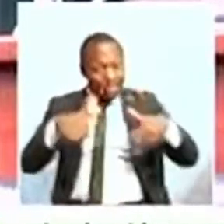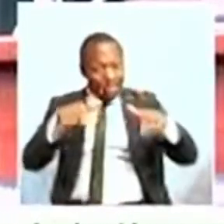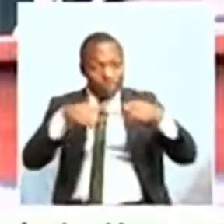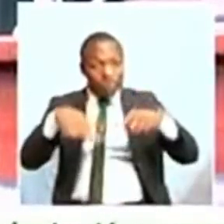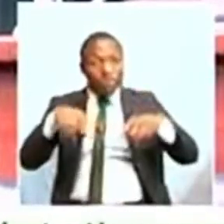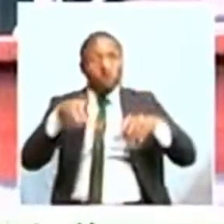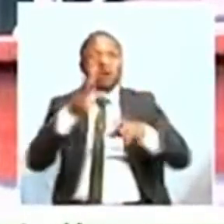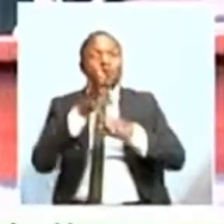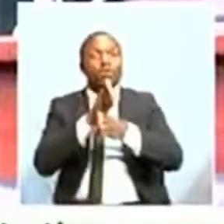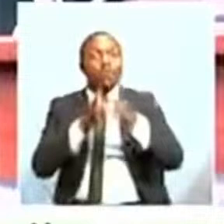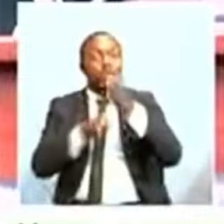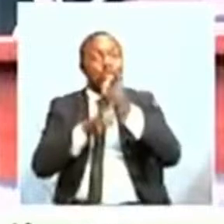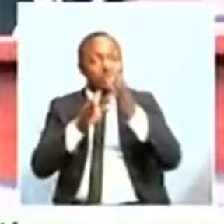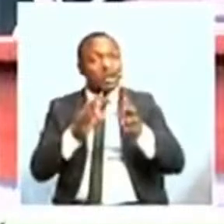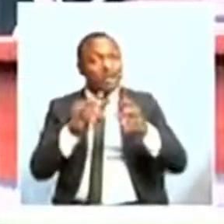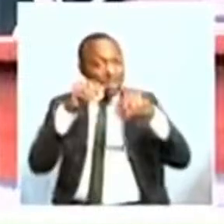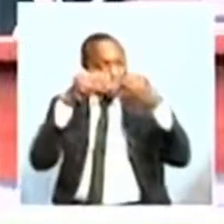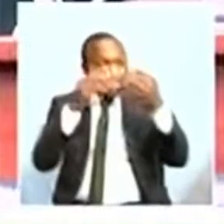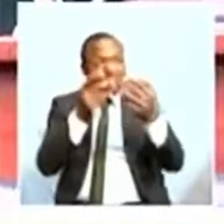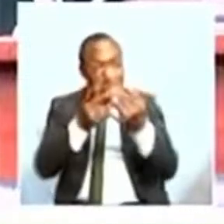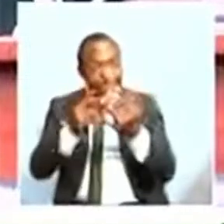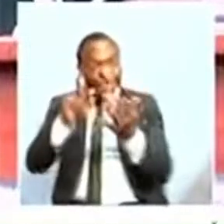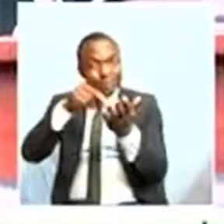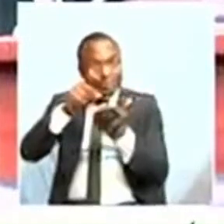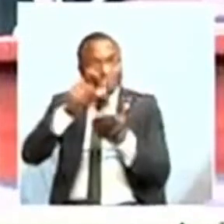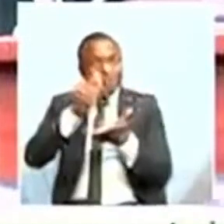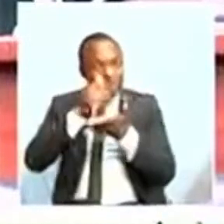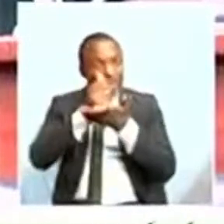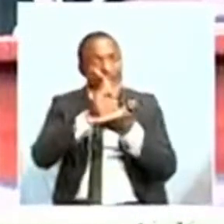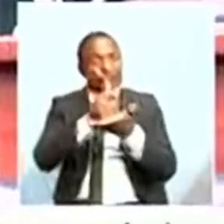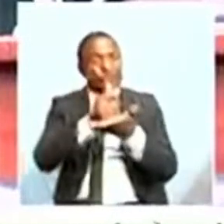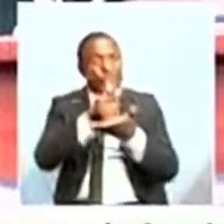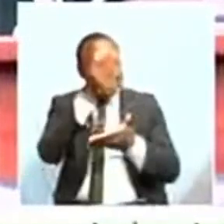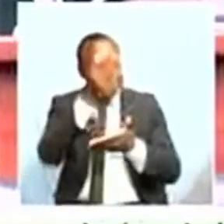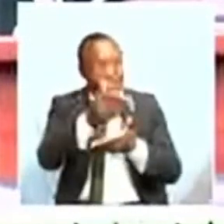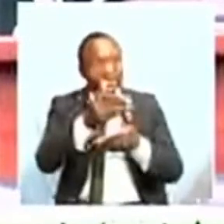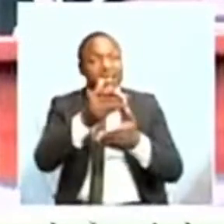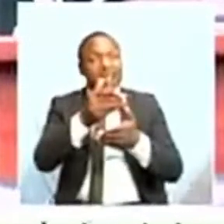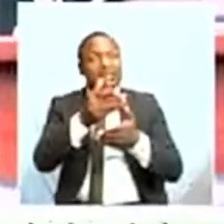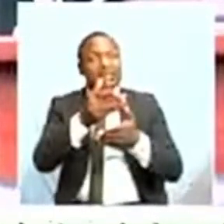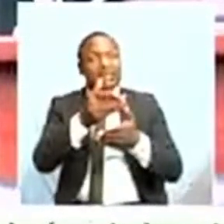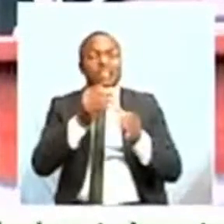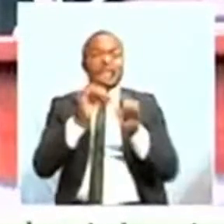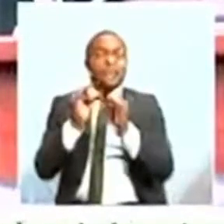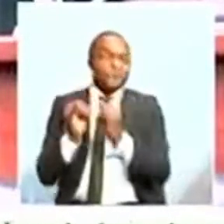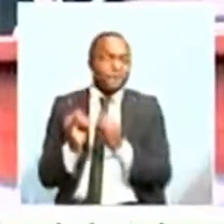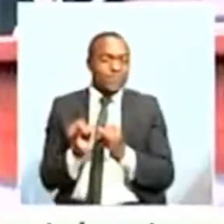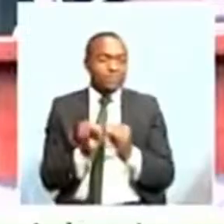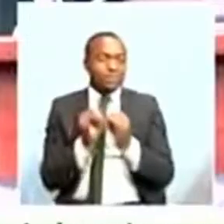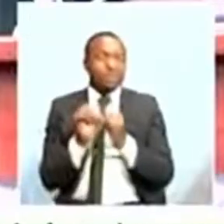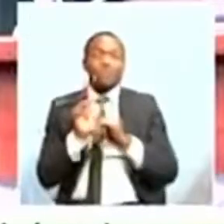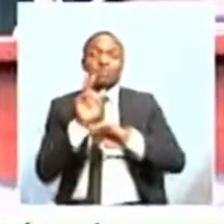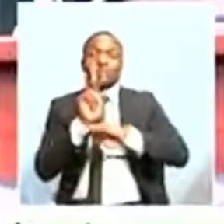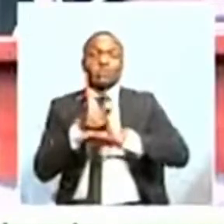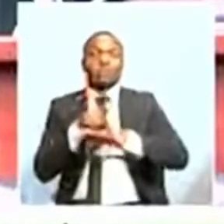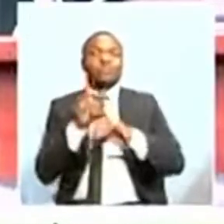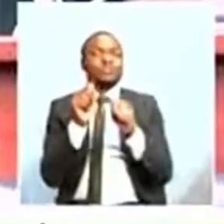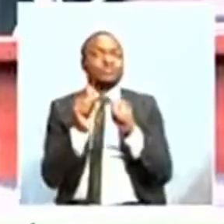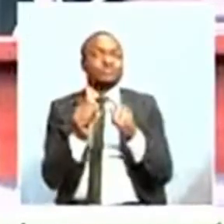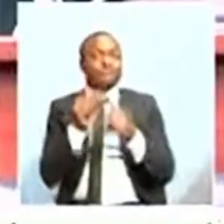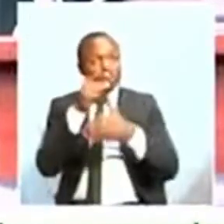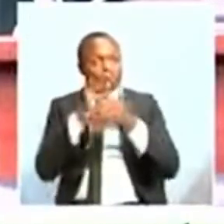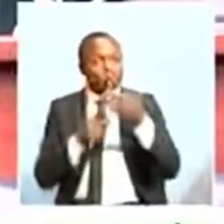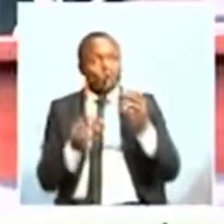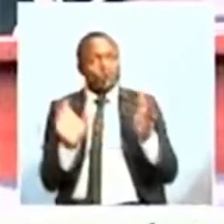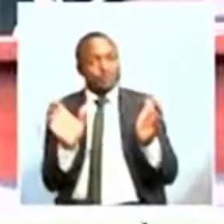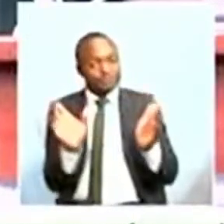contractors are given that advance payment to help them successfully execute the projects. This is what we are